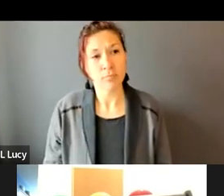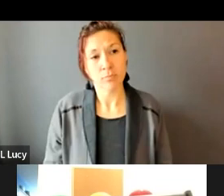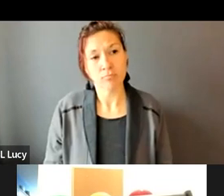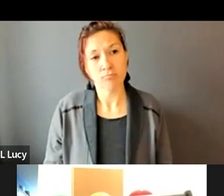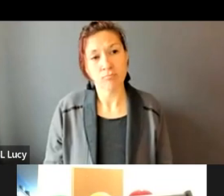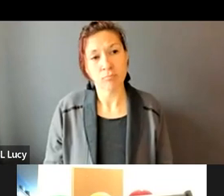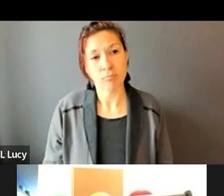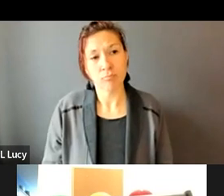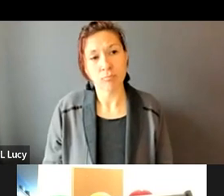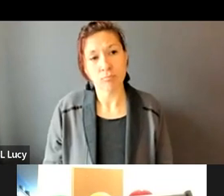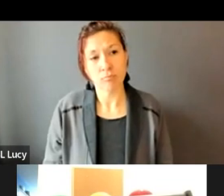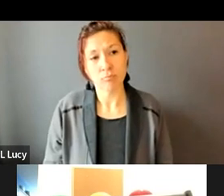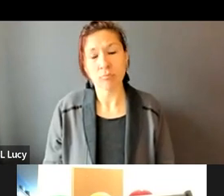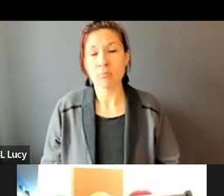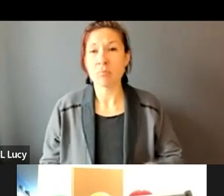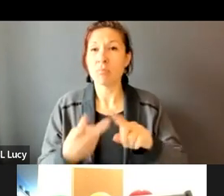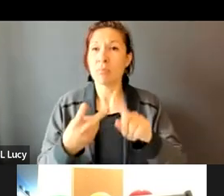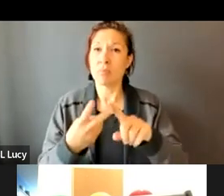or English learners